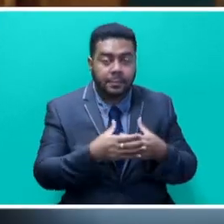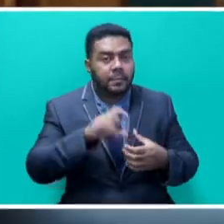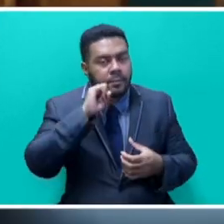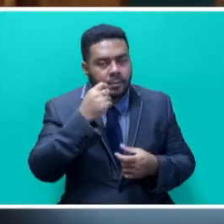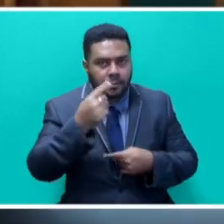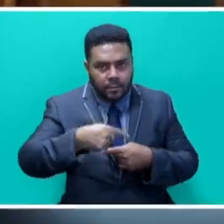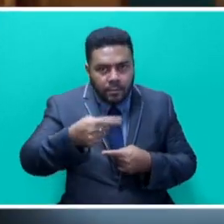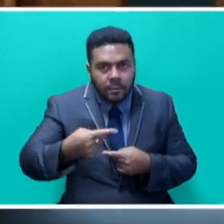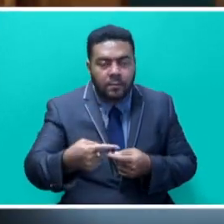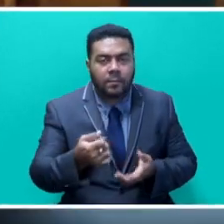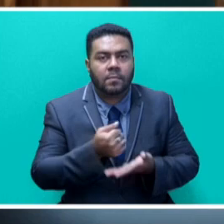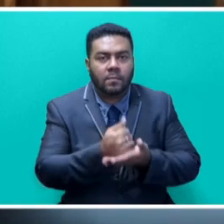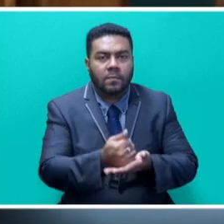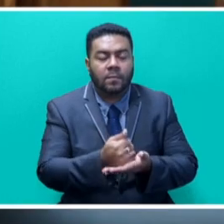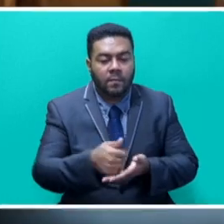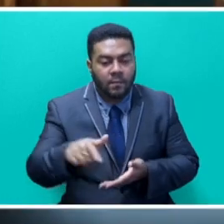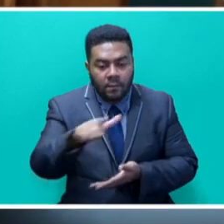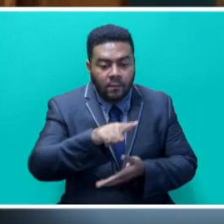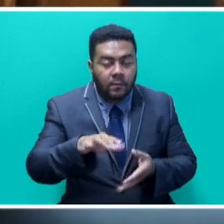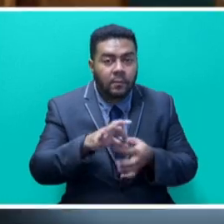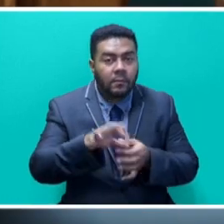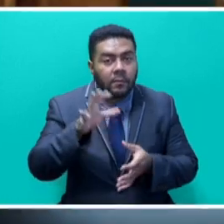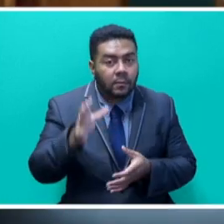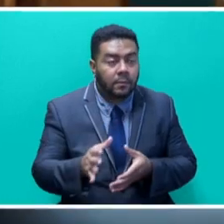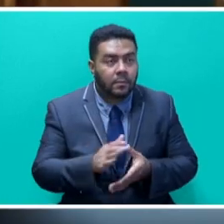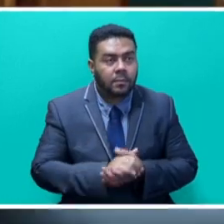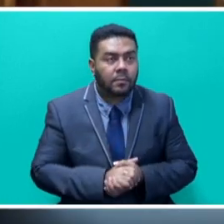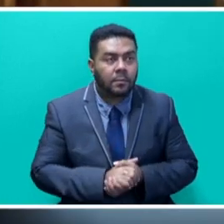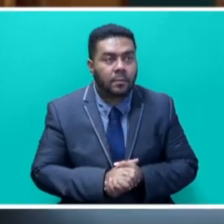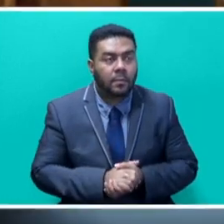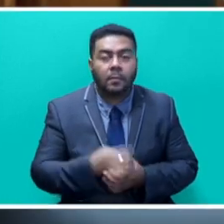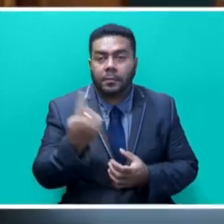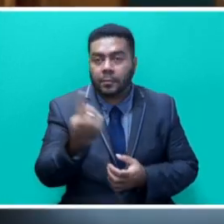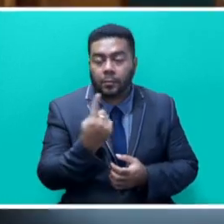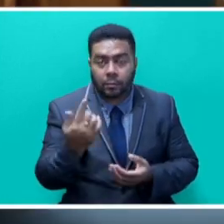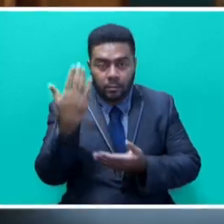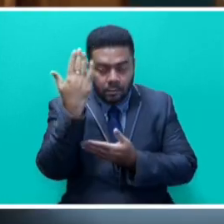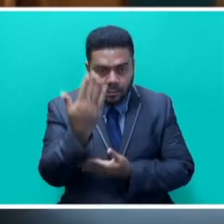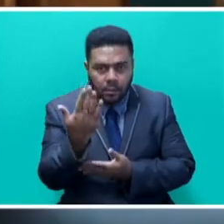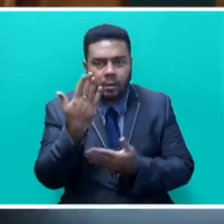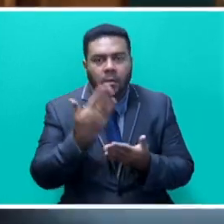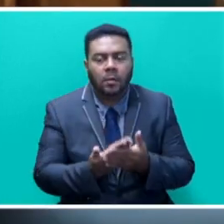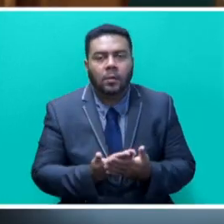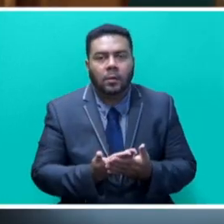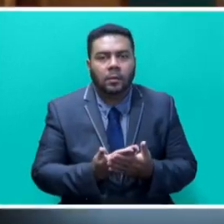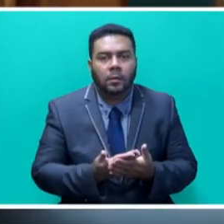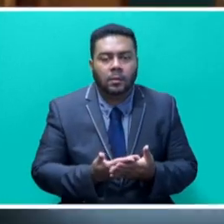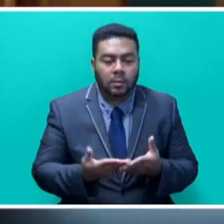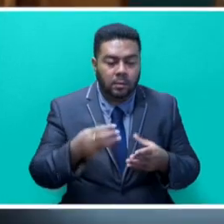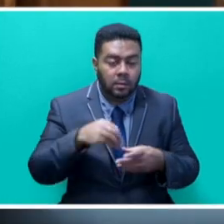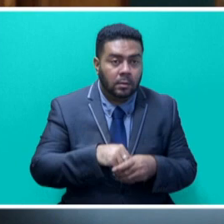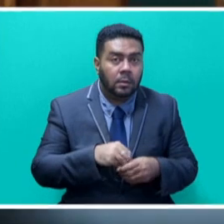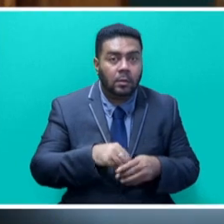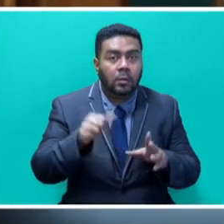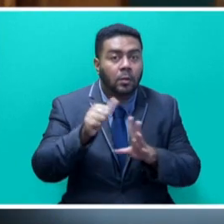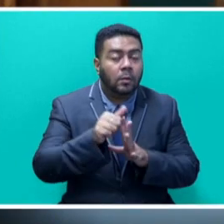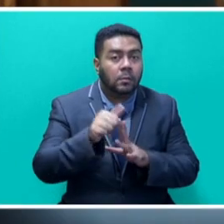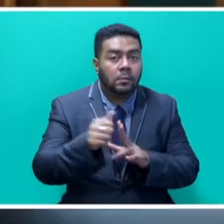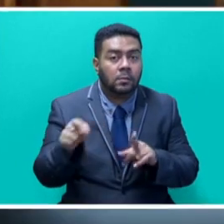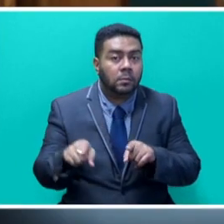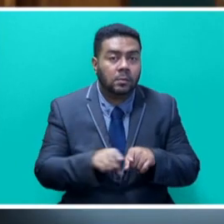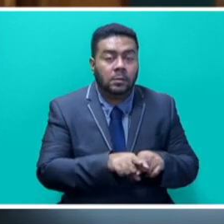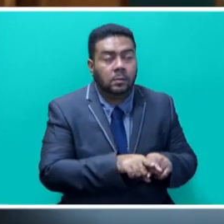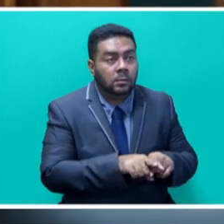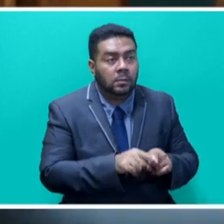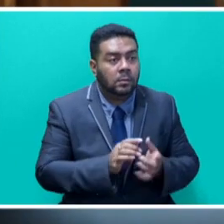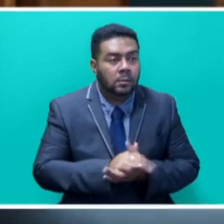the landowners, the workers, and the many contractors who rely on the industry. It also means that the industry will